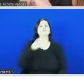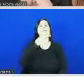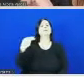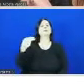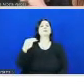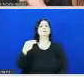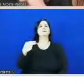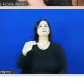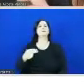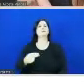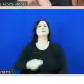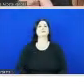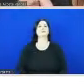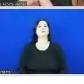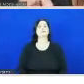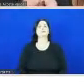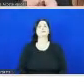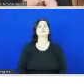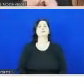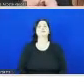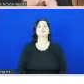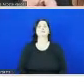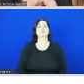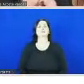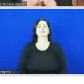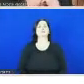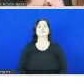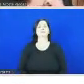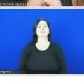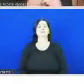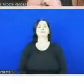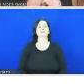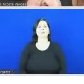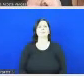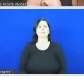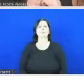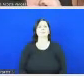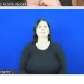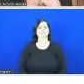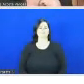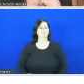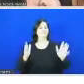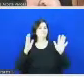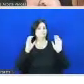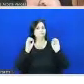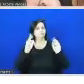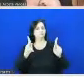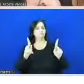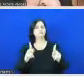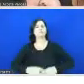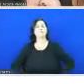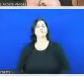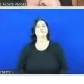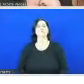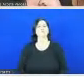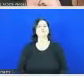excellent outline of the specifics that we're asking for in the immediate, I'm going to go to that longer term that she referred to, which